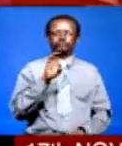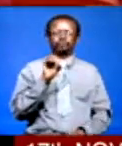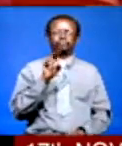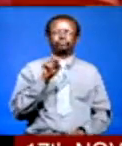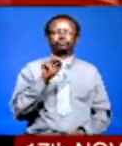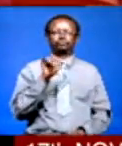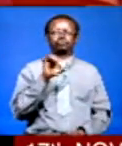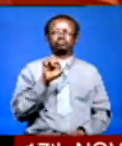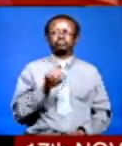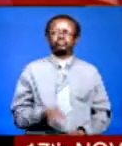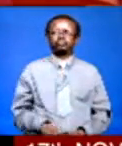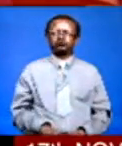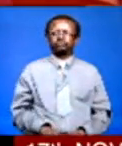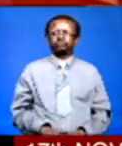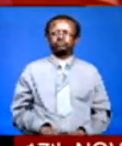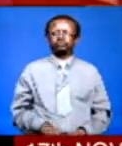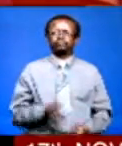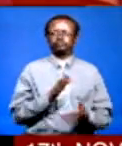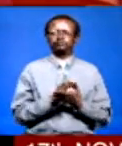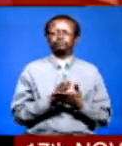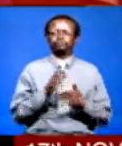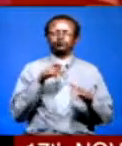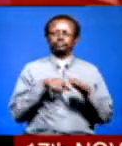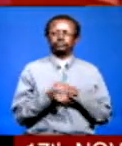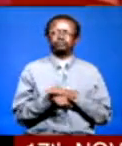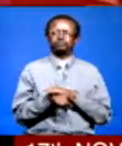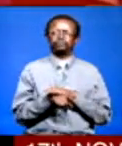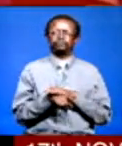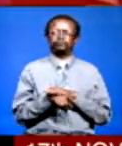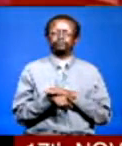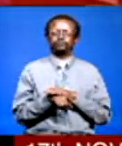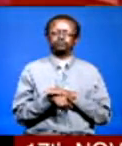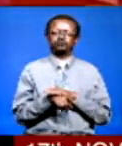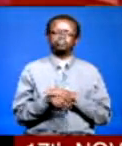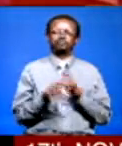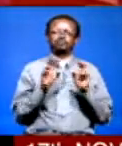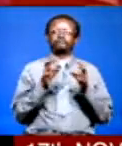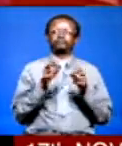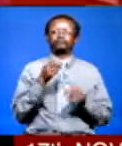is falling into the bracket of rumor mongers